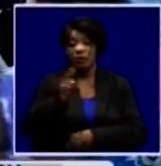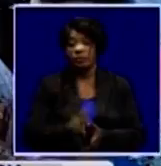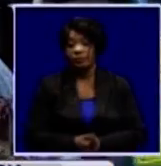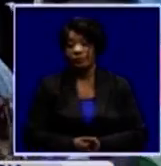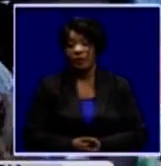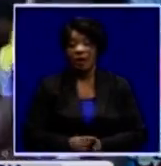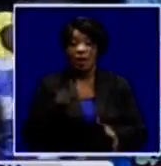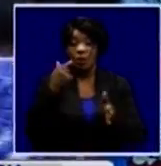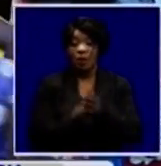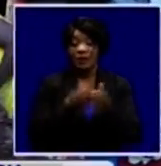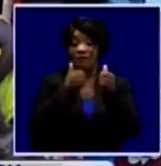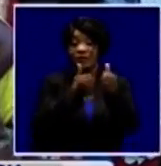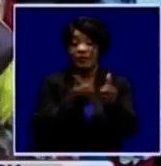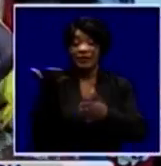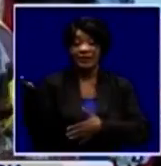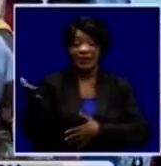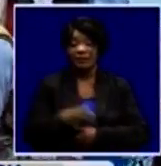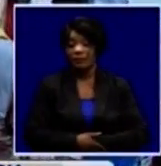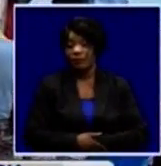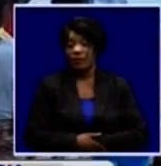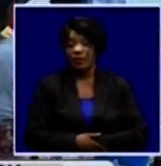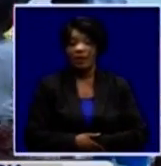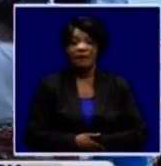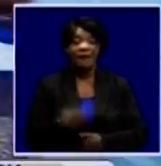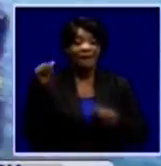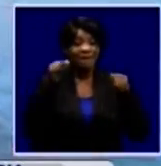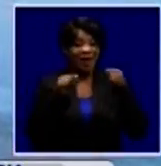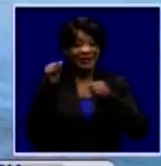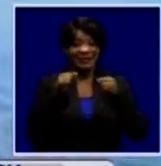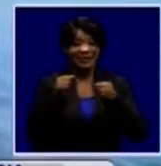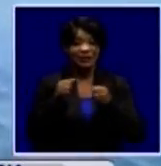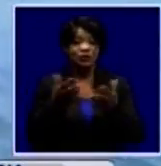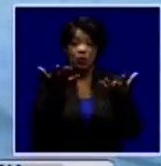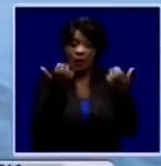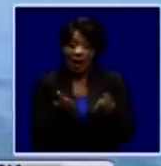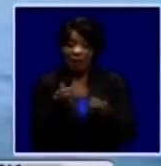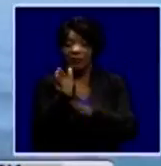What follows is this: a scramble for the fish.